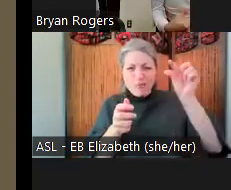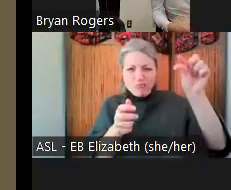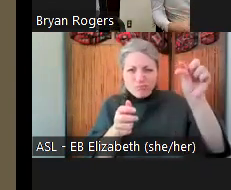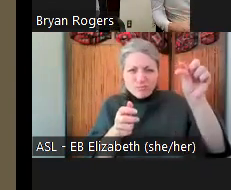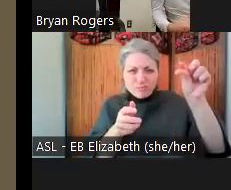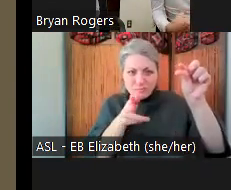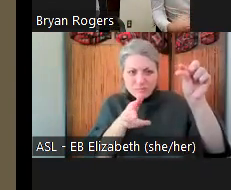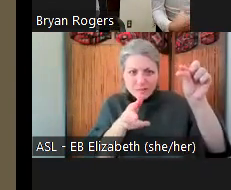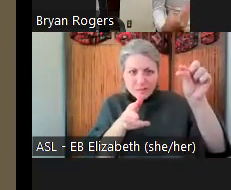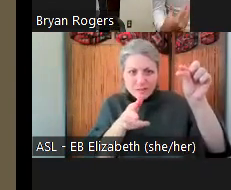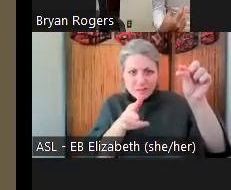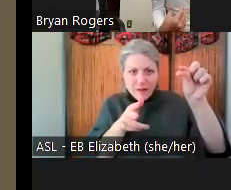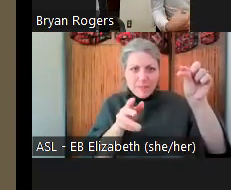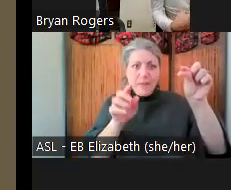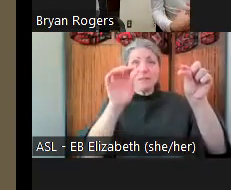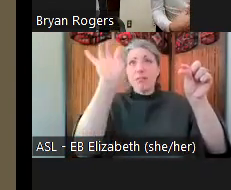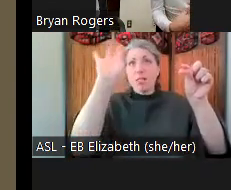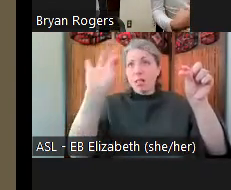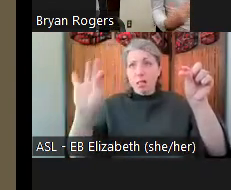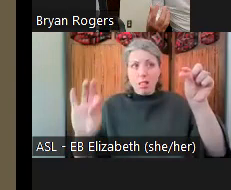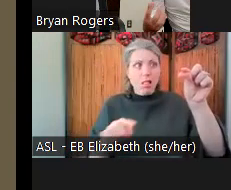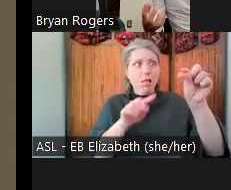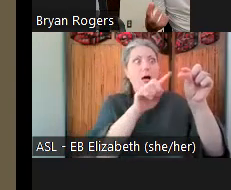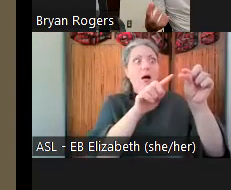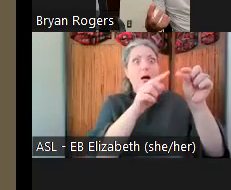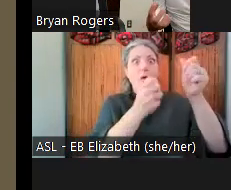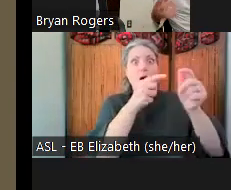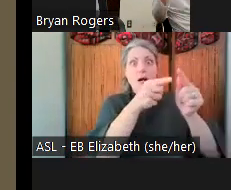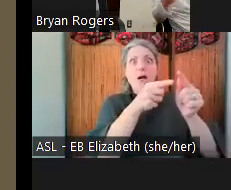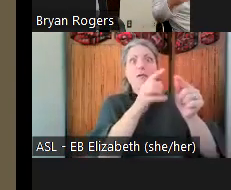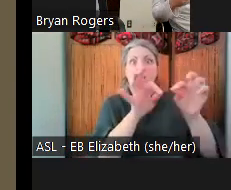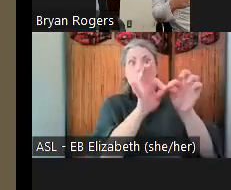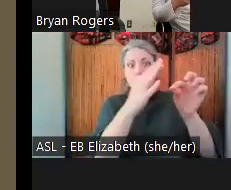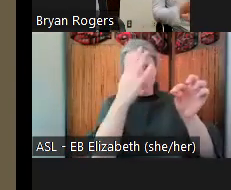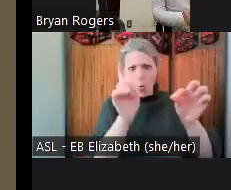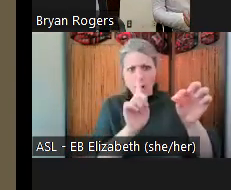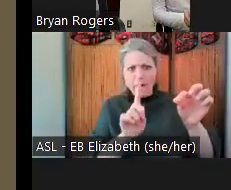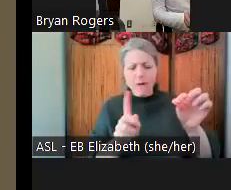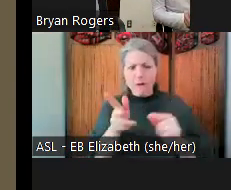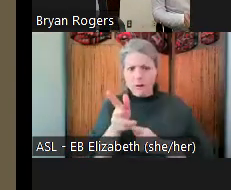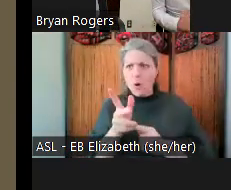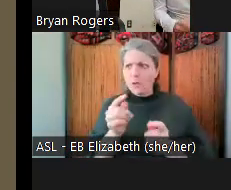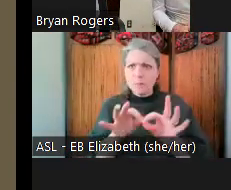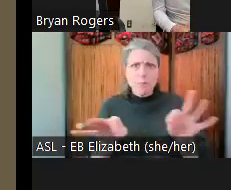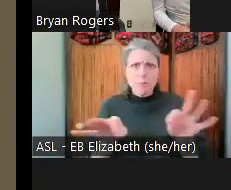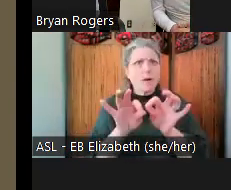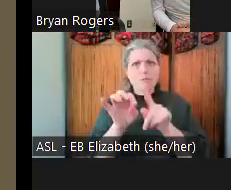useless information that we want them to see if they can avoid that information and focus on the necessary